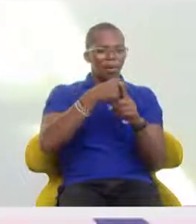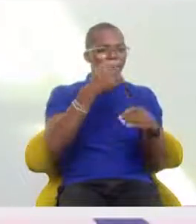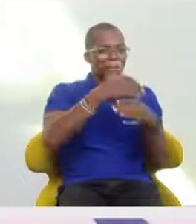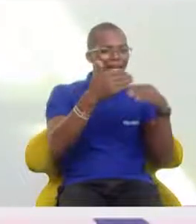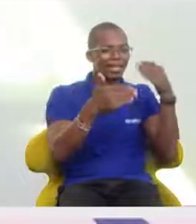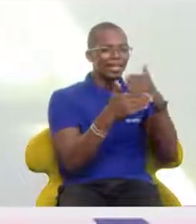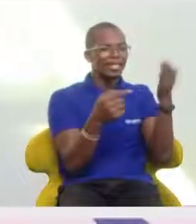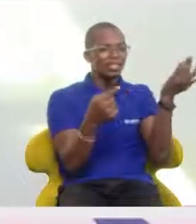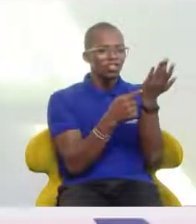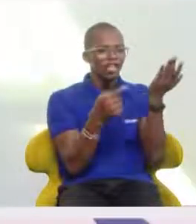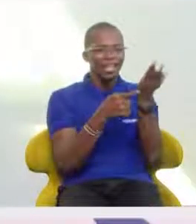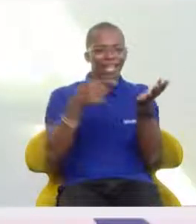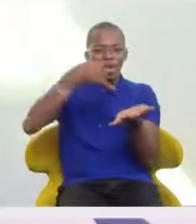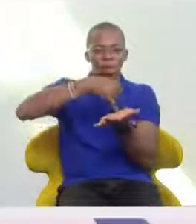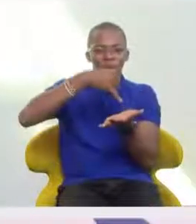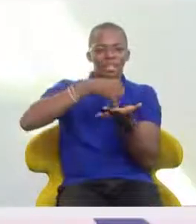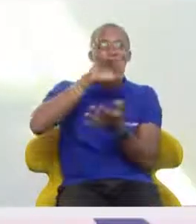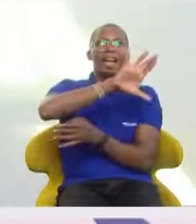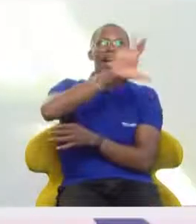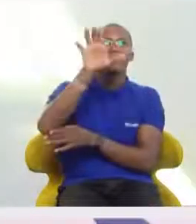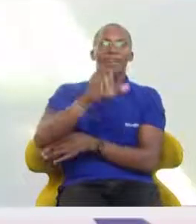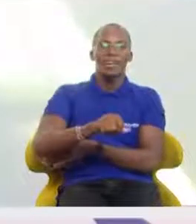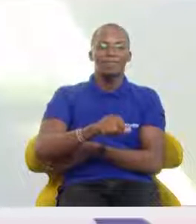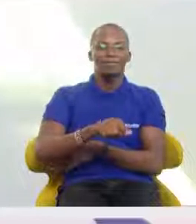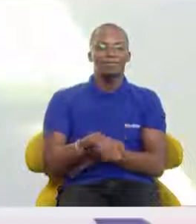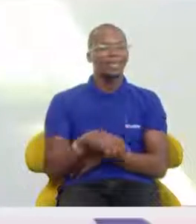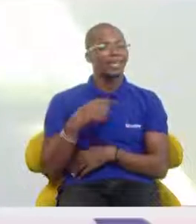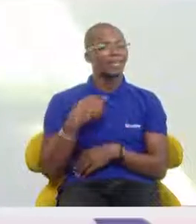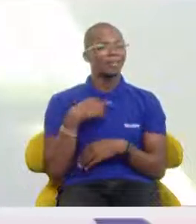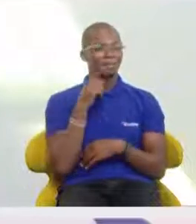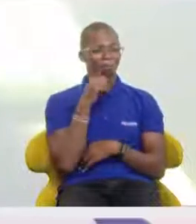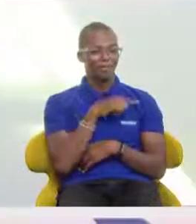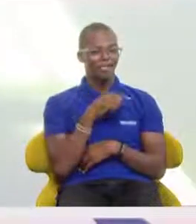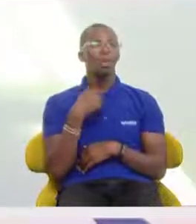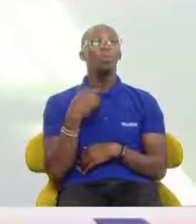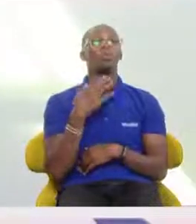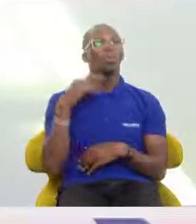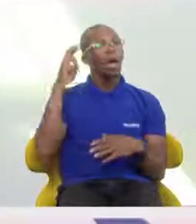people with disabilities in mind. This will help you tap into a new market.